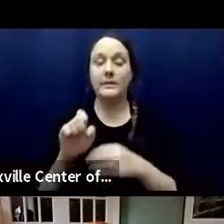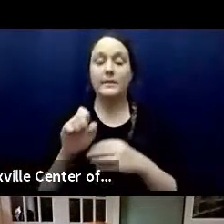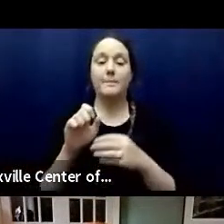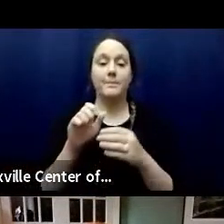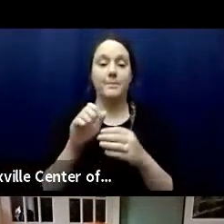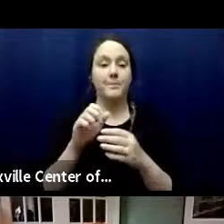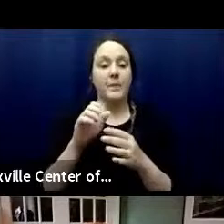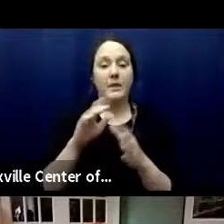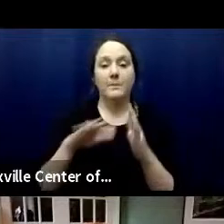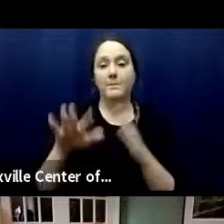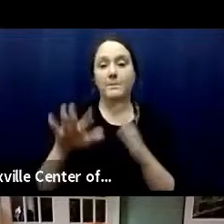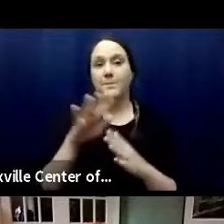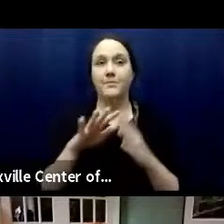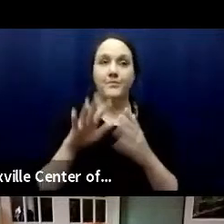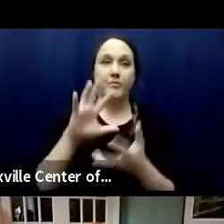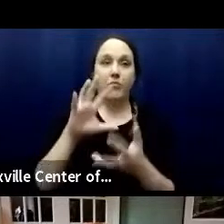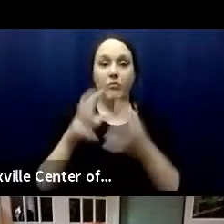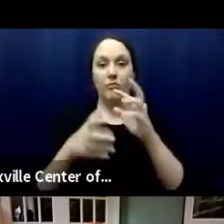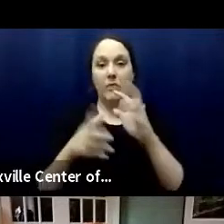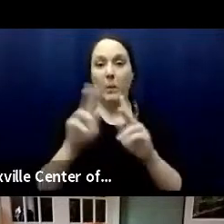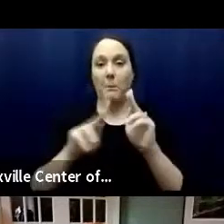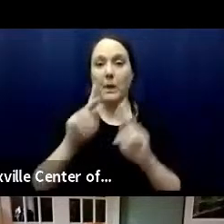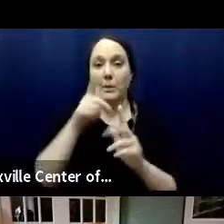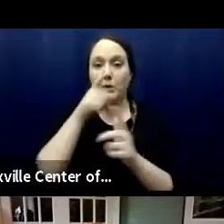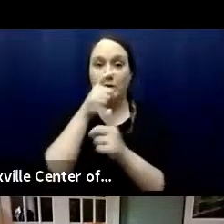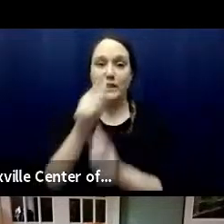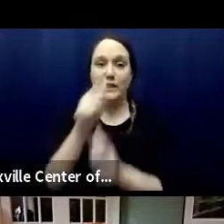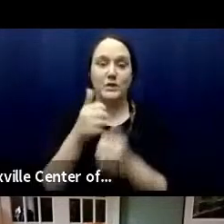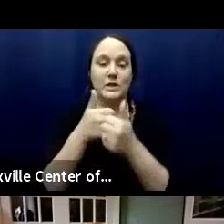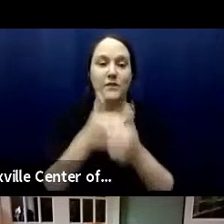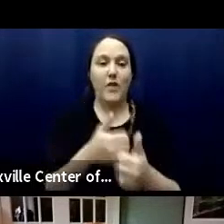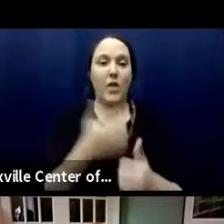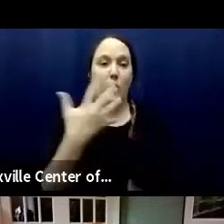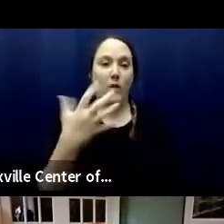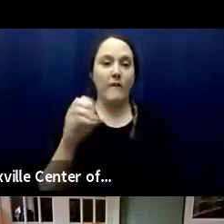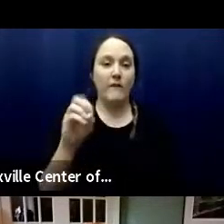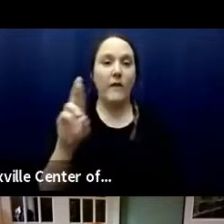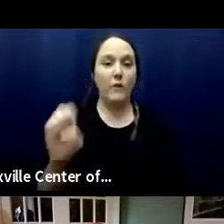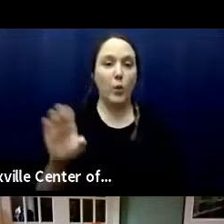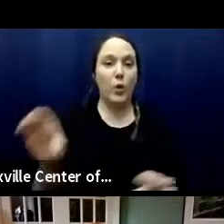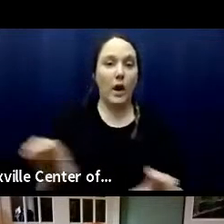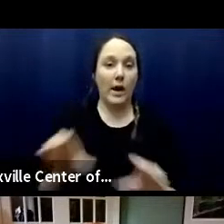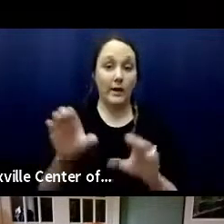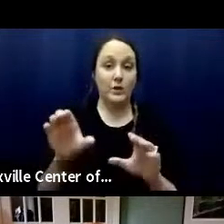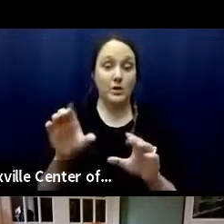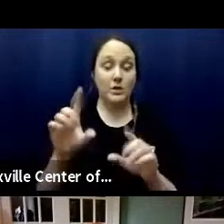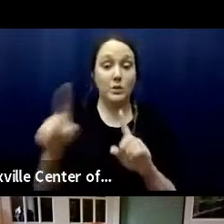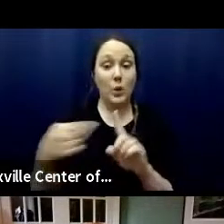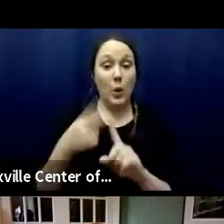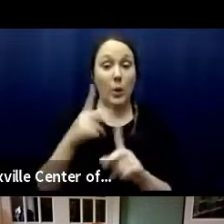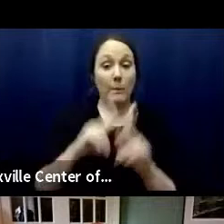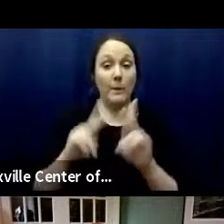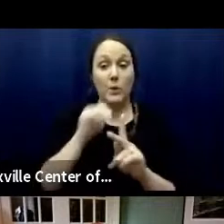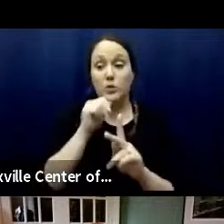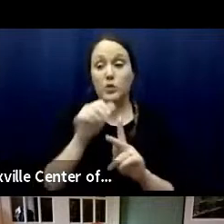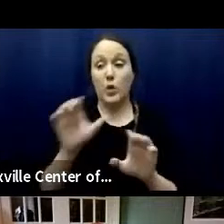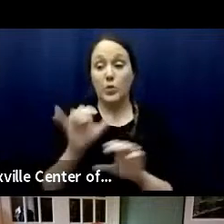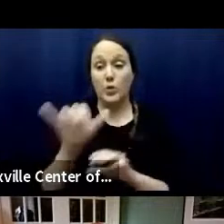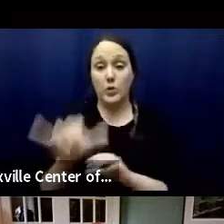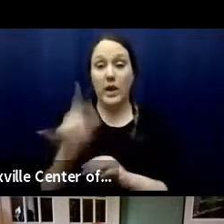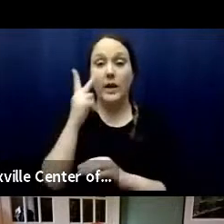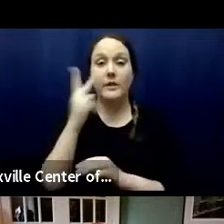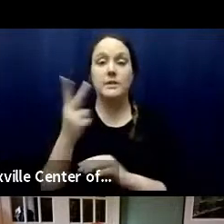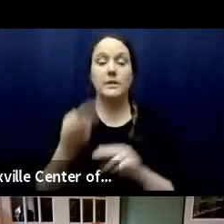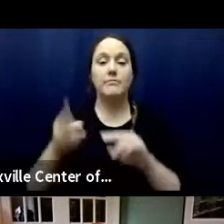interest in following the 5 core actions. And when people don't do that, we see a rise in